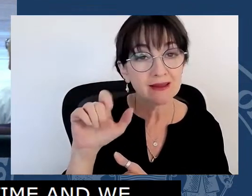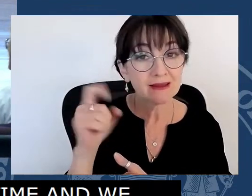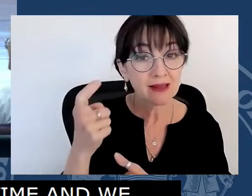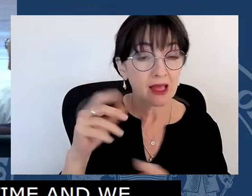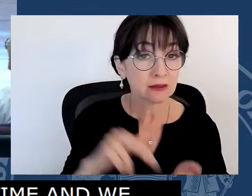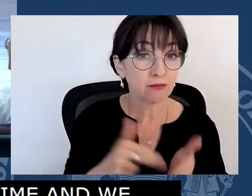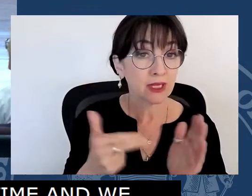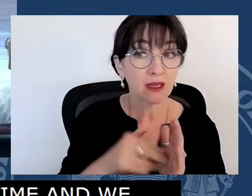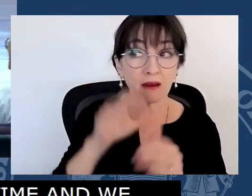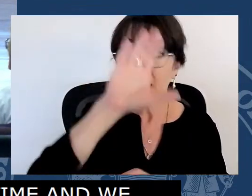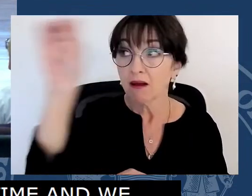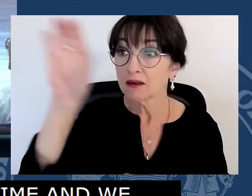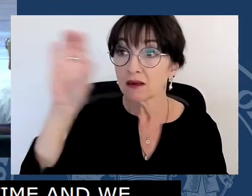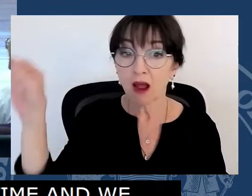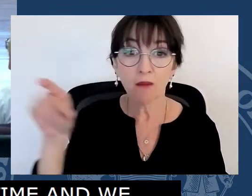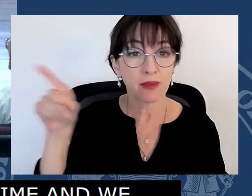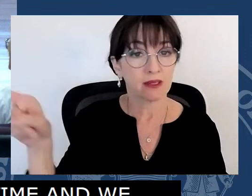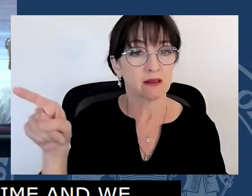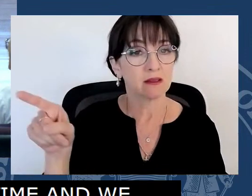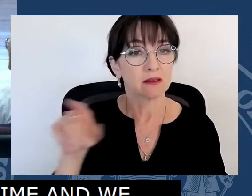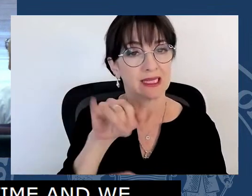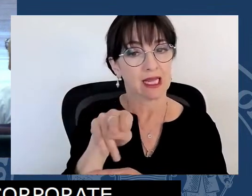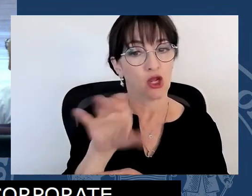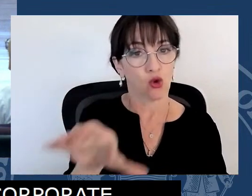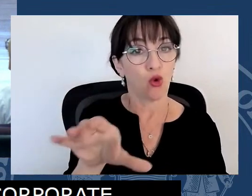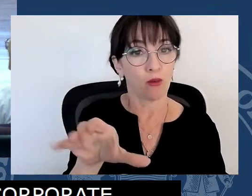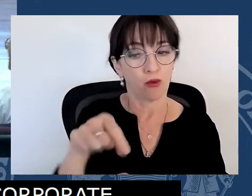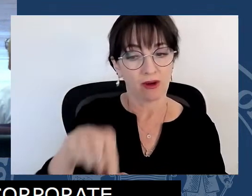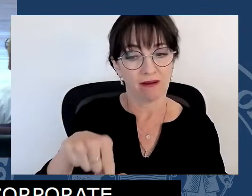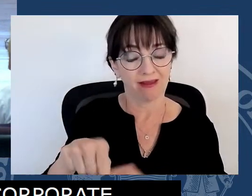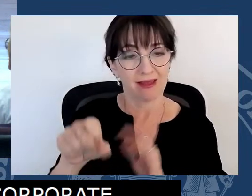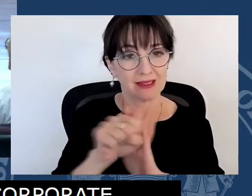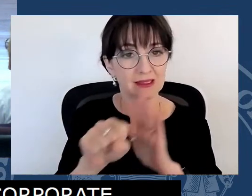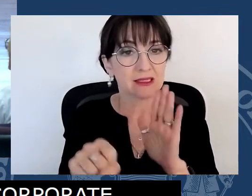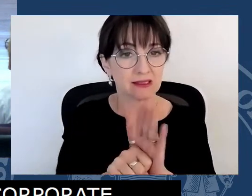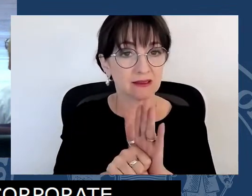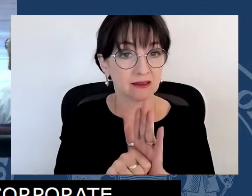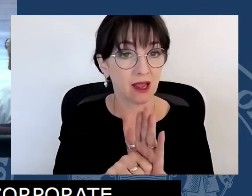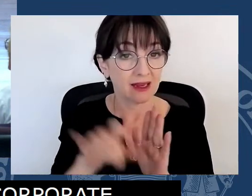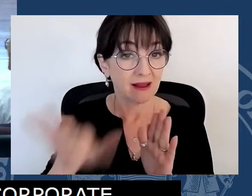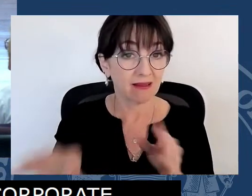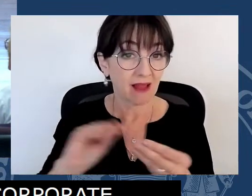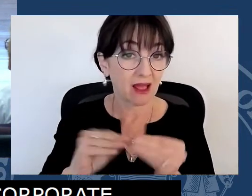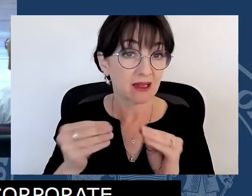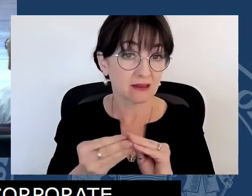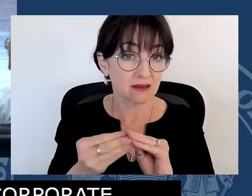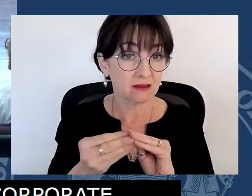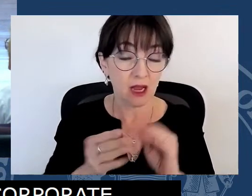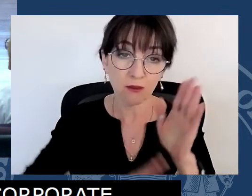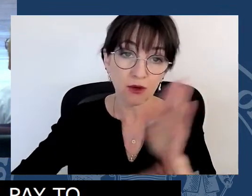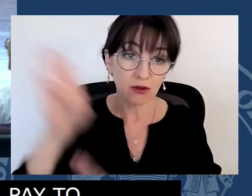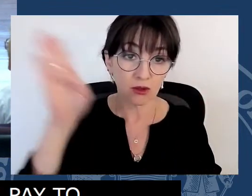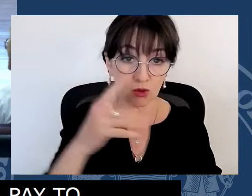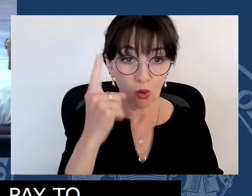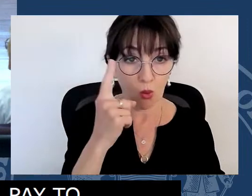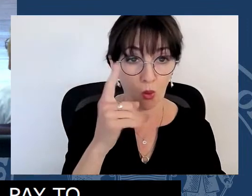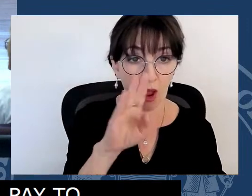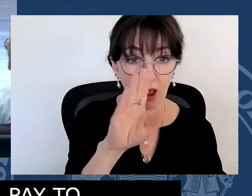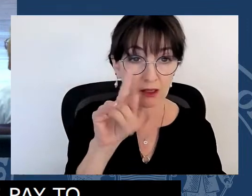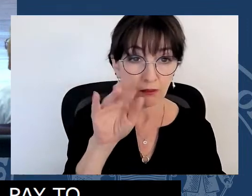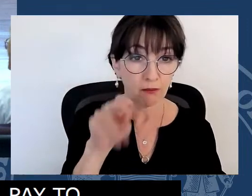And that number went through the roof. And it's a big number to start with. It's $1 billion, right, Rick? What is it?